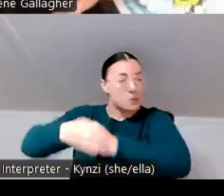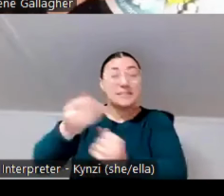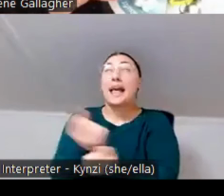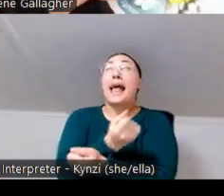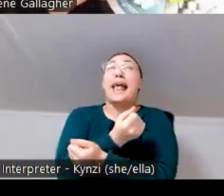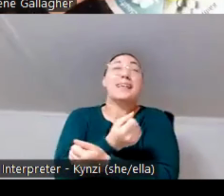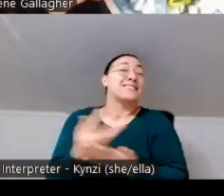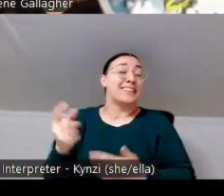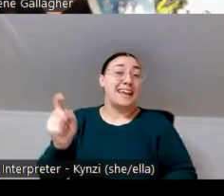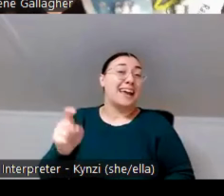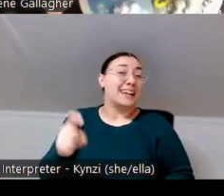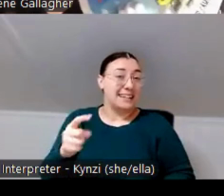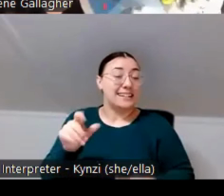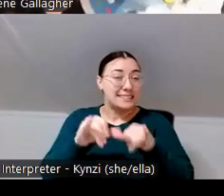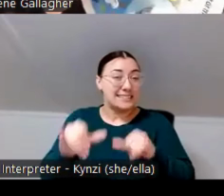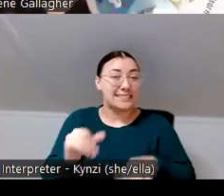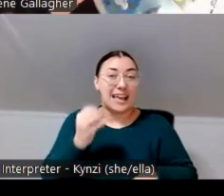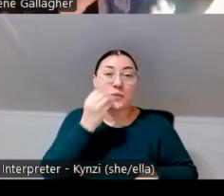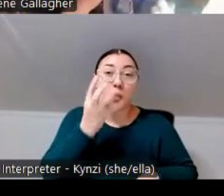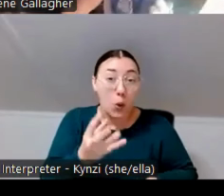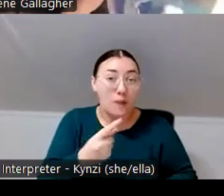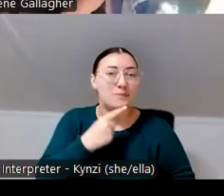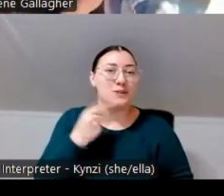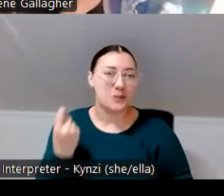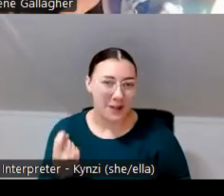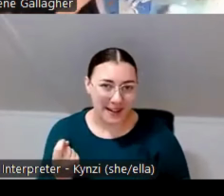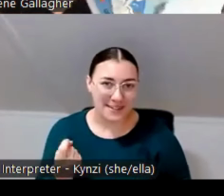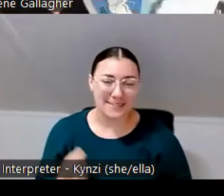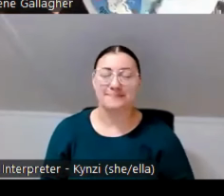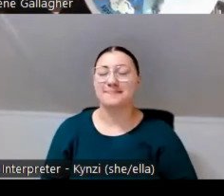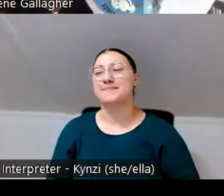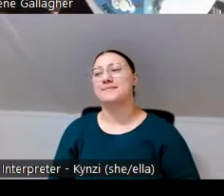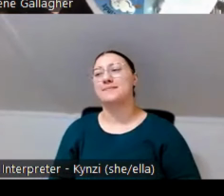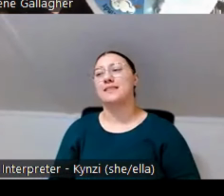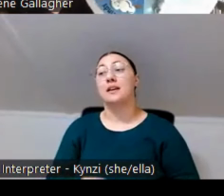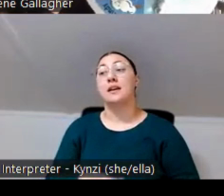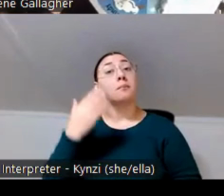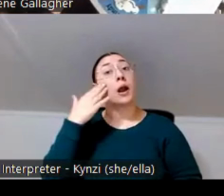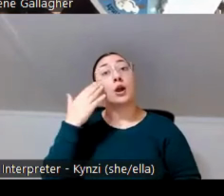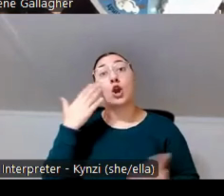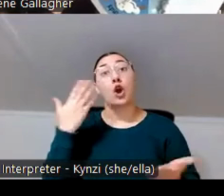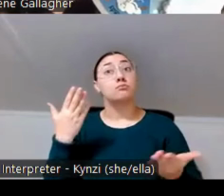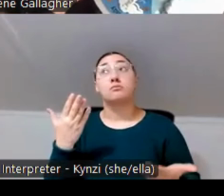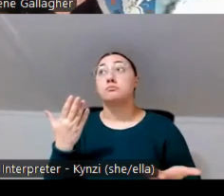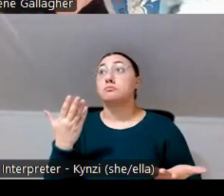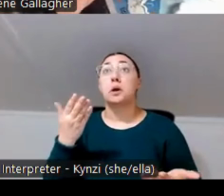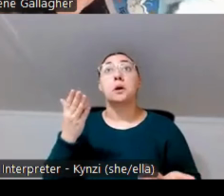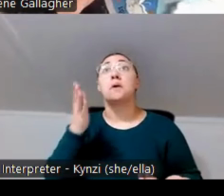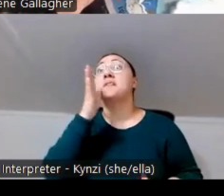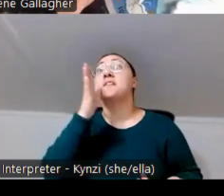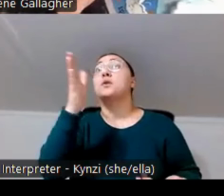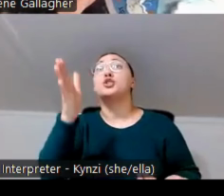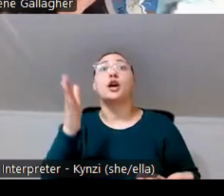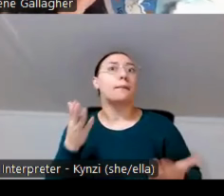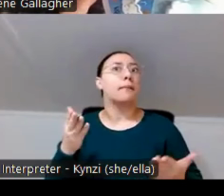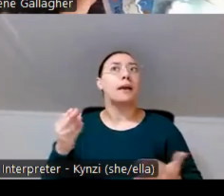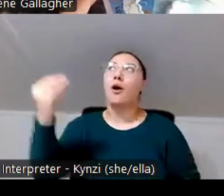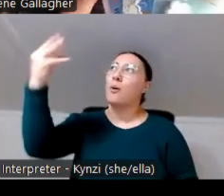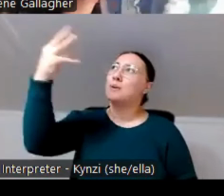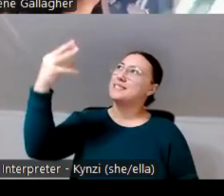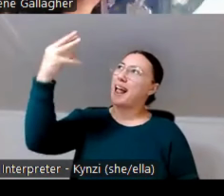warm. Okay. But another day, it might be sunny and warm.